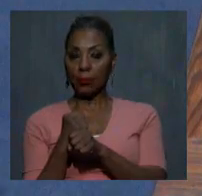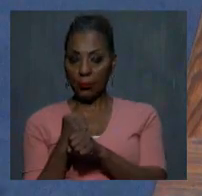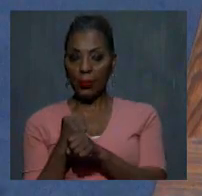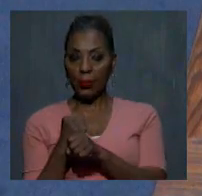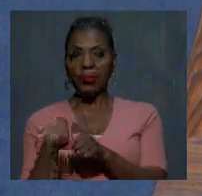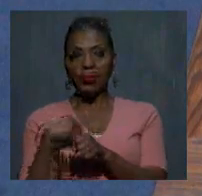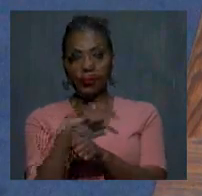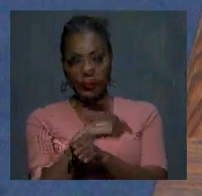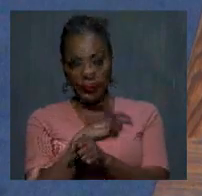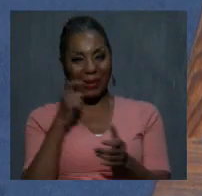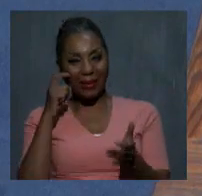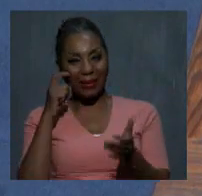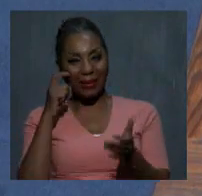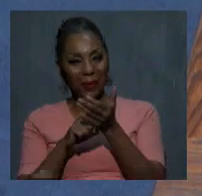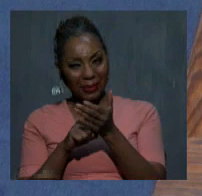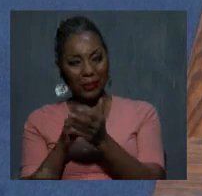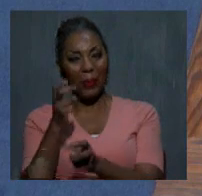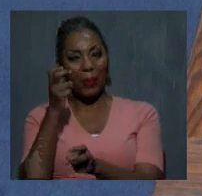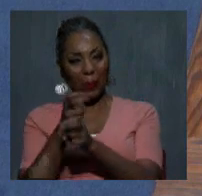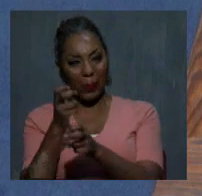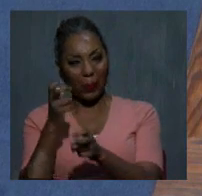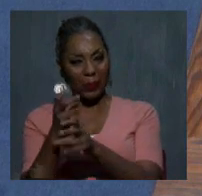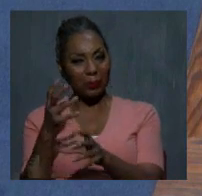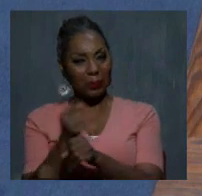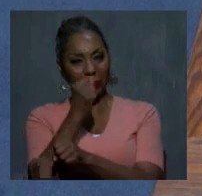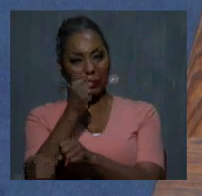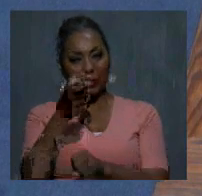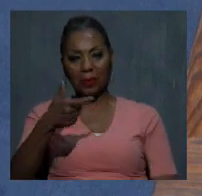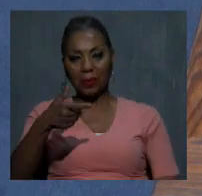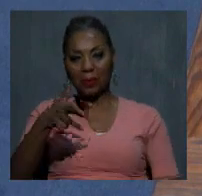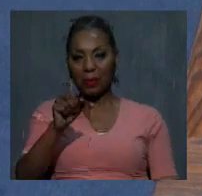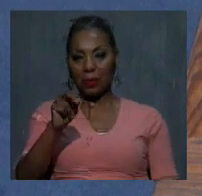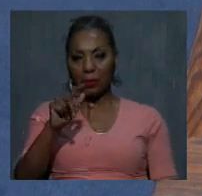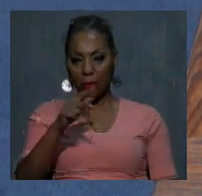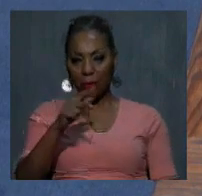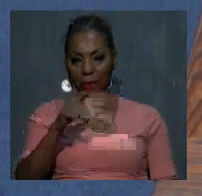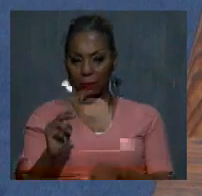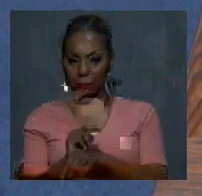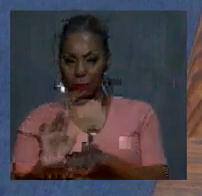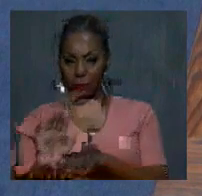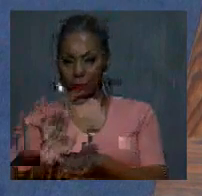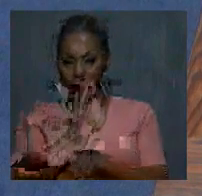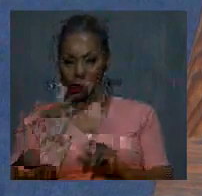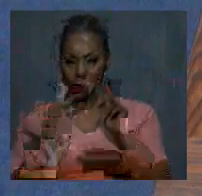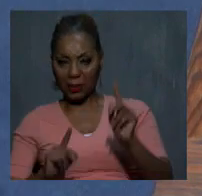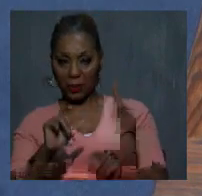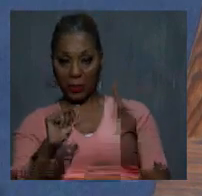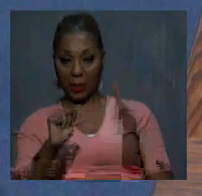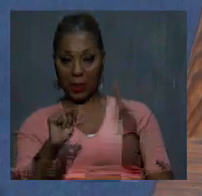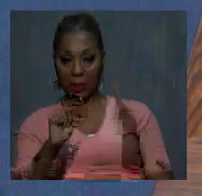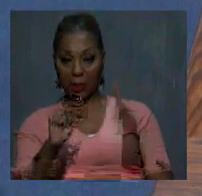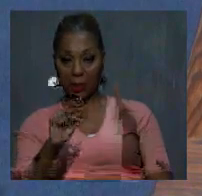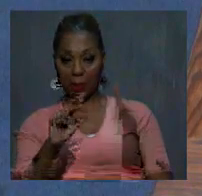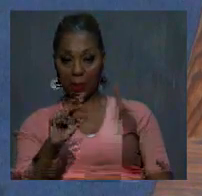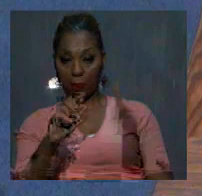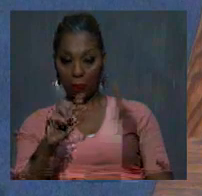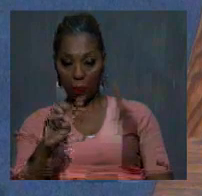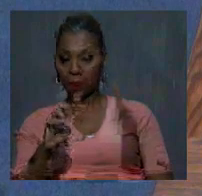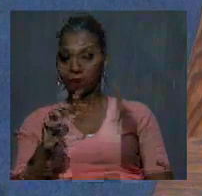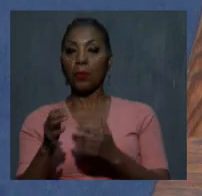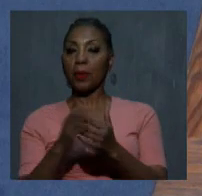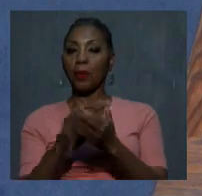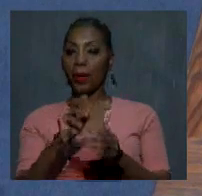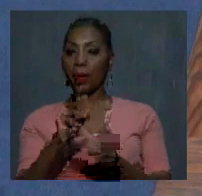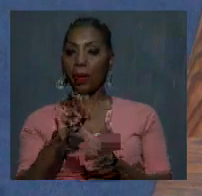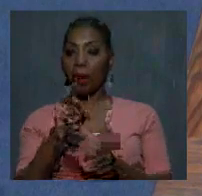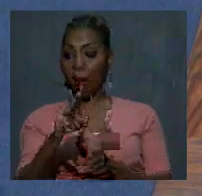grants well, approached us